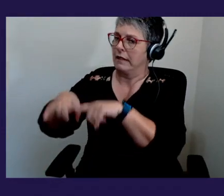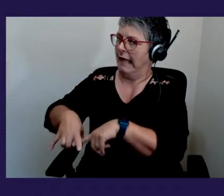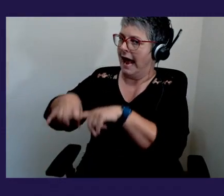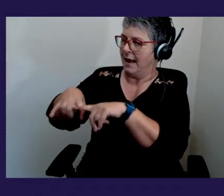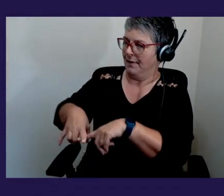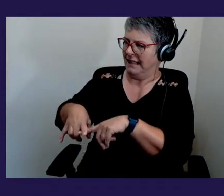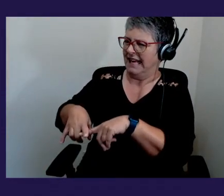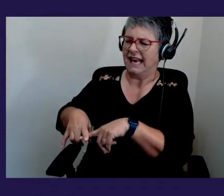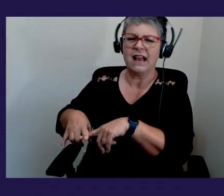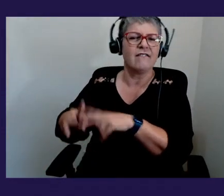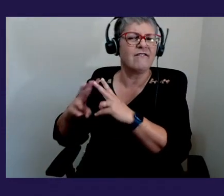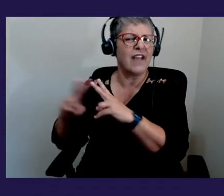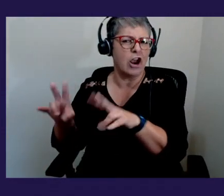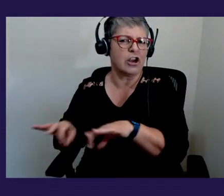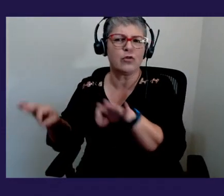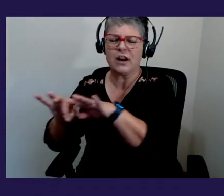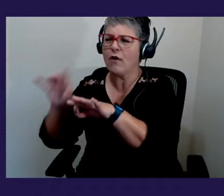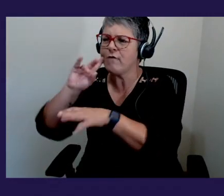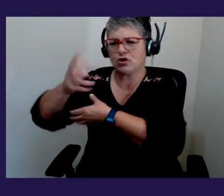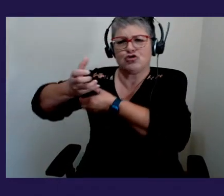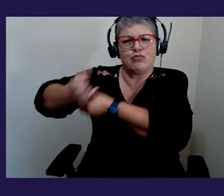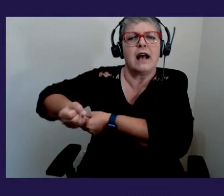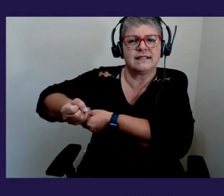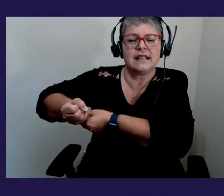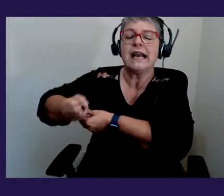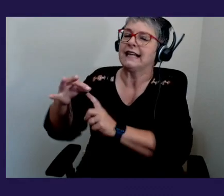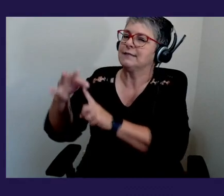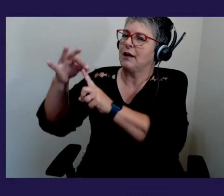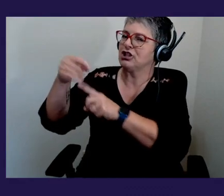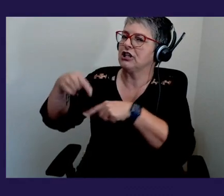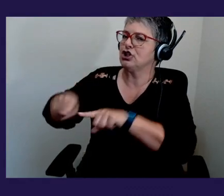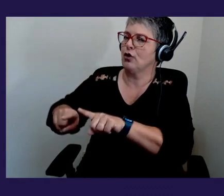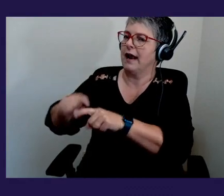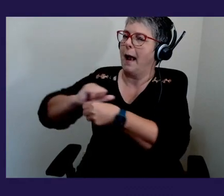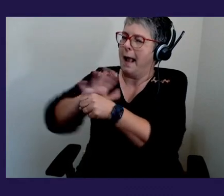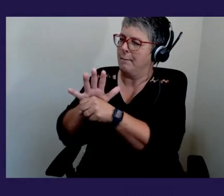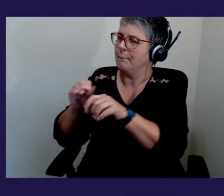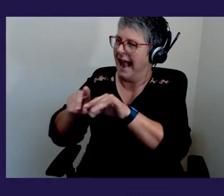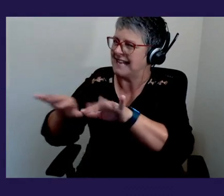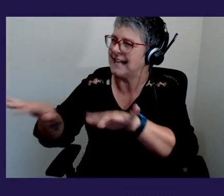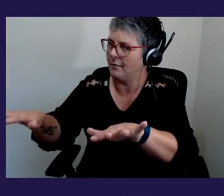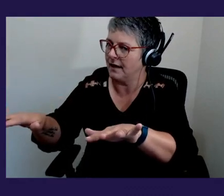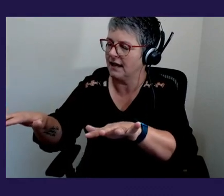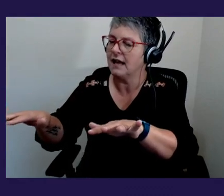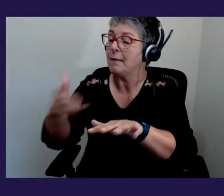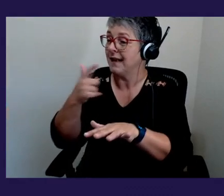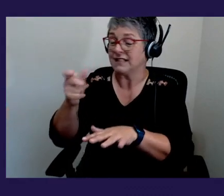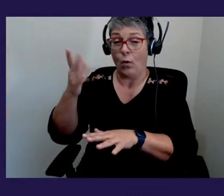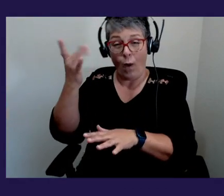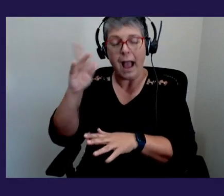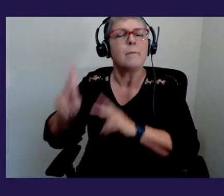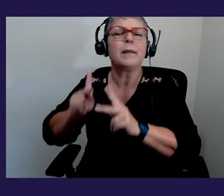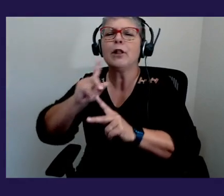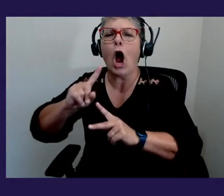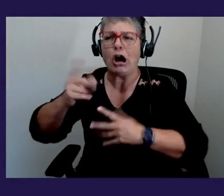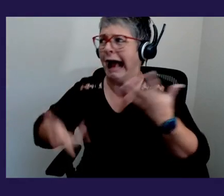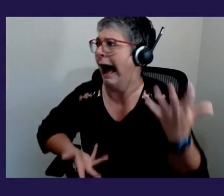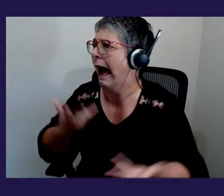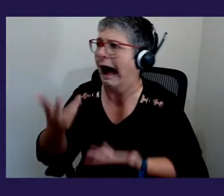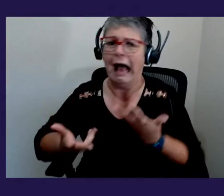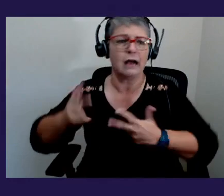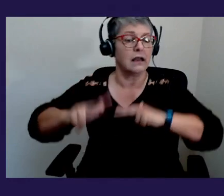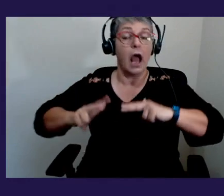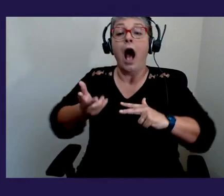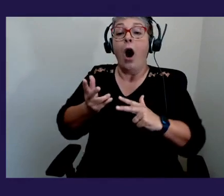critical factors in a pandemic and other emergencies is uncertainty. We don't know much,